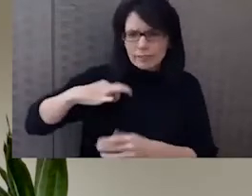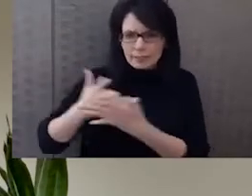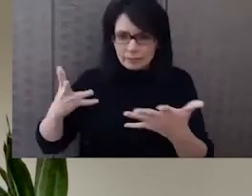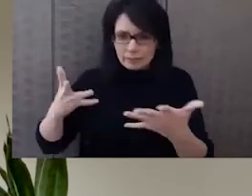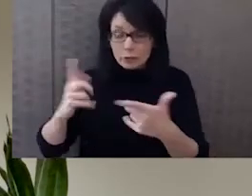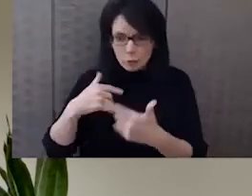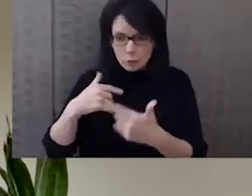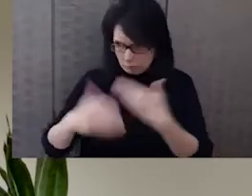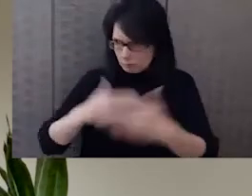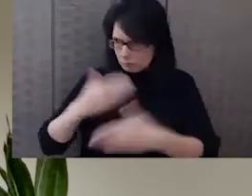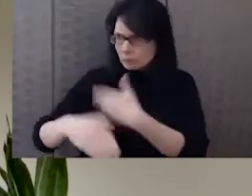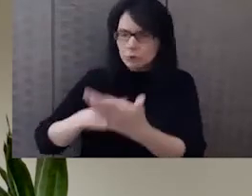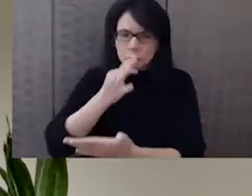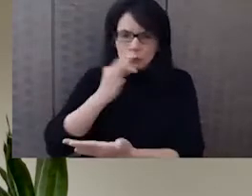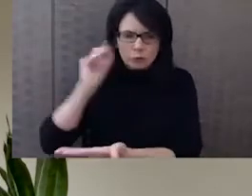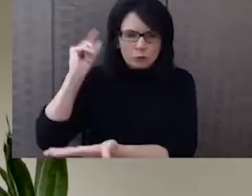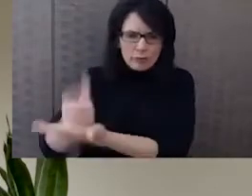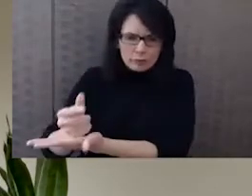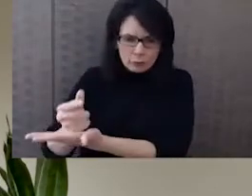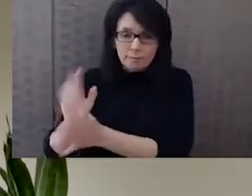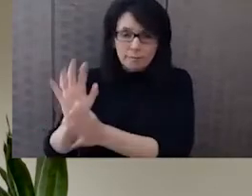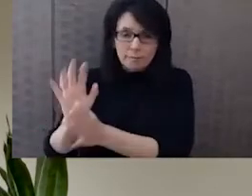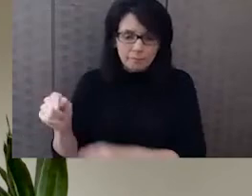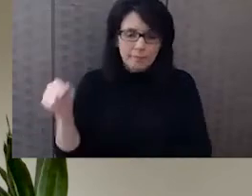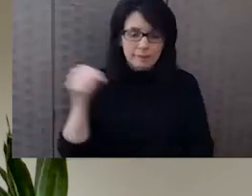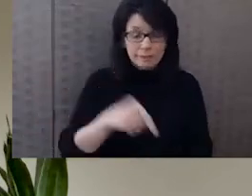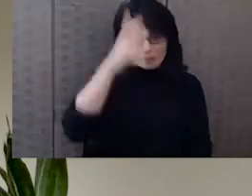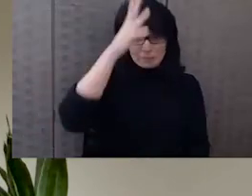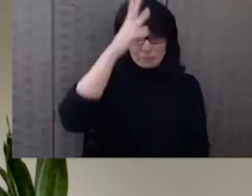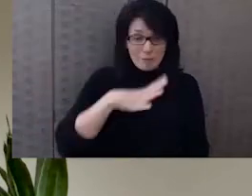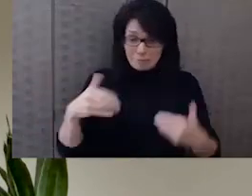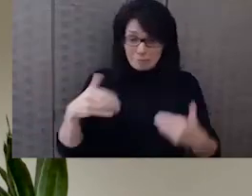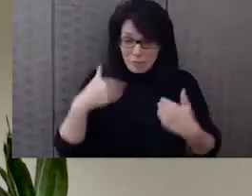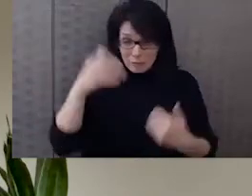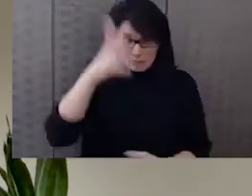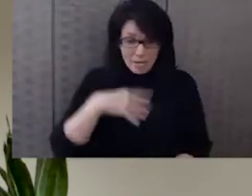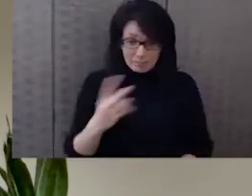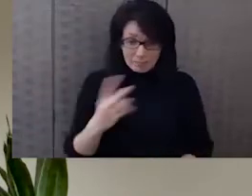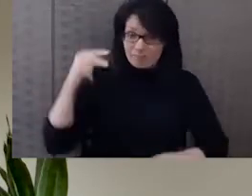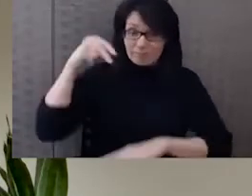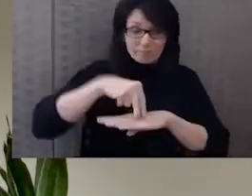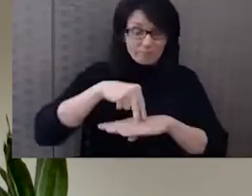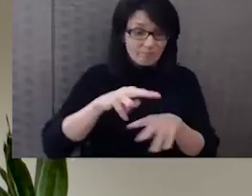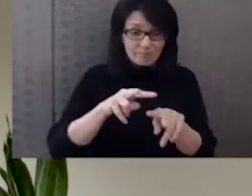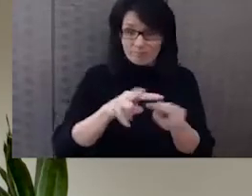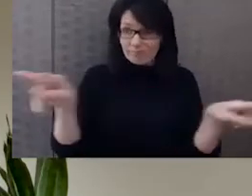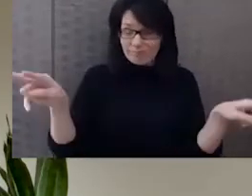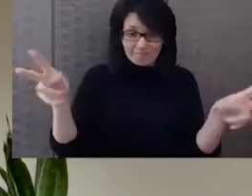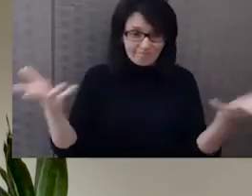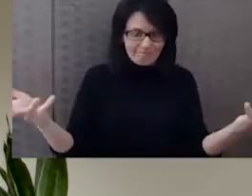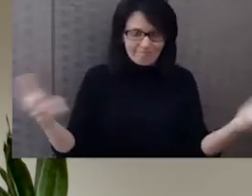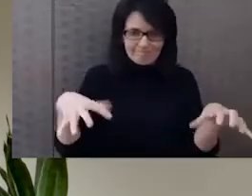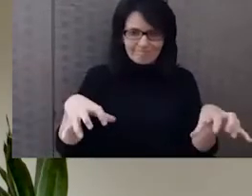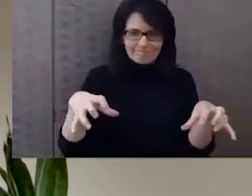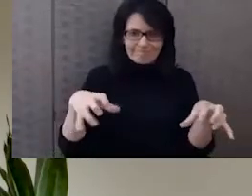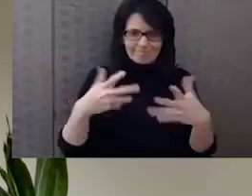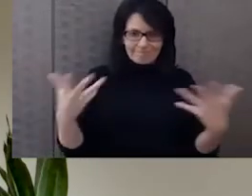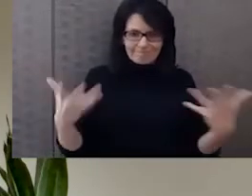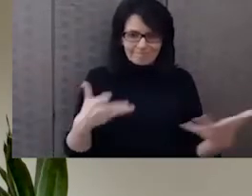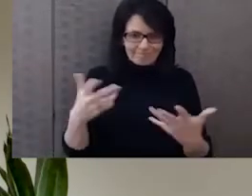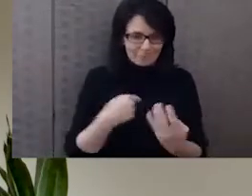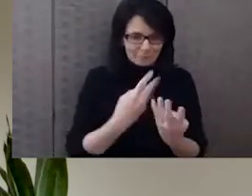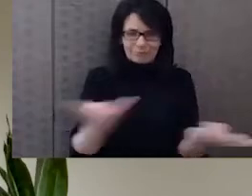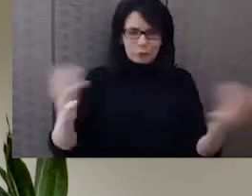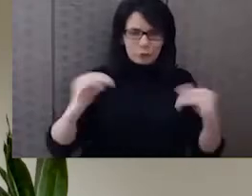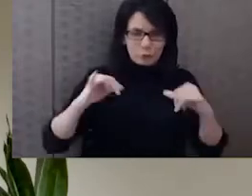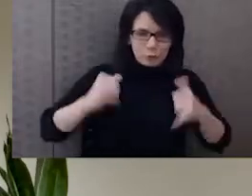young man came up to the podium, looked out at the sea of lawyers in dark suits, and completely froze. There was this